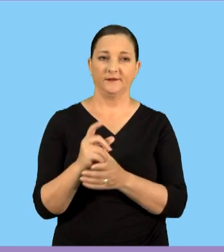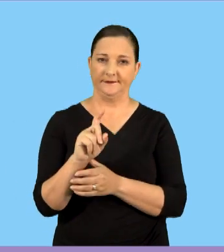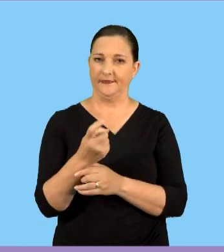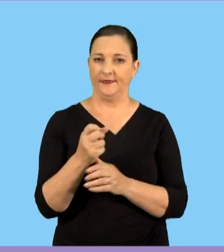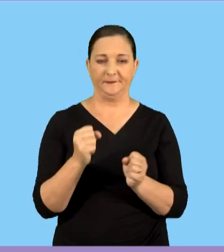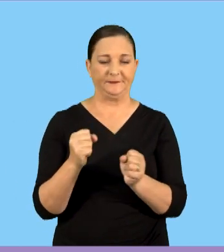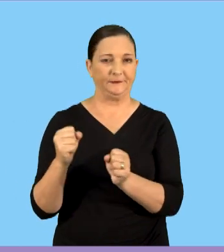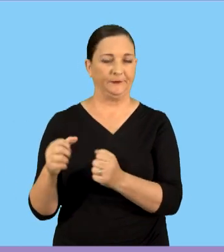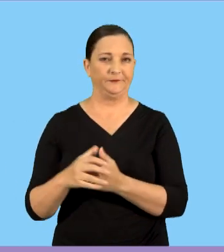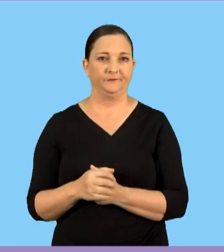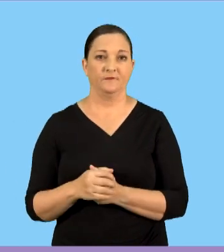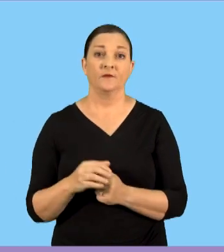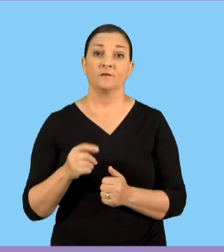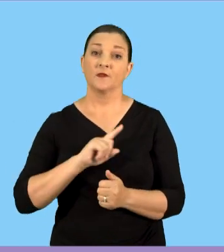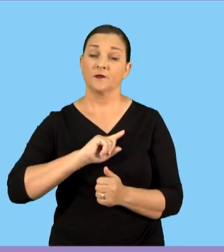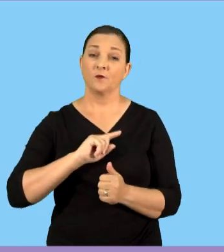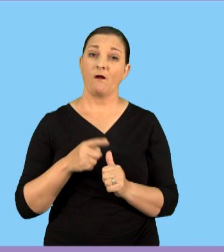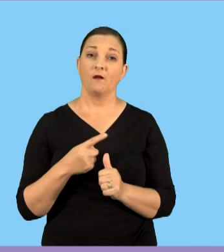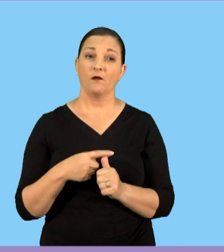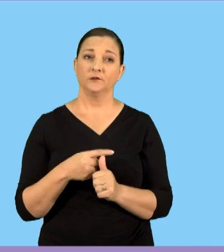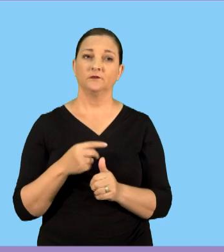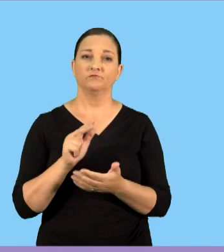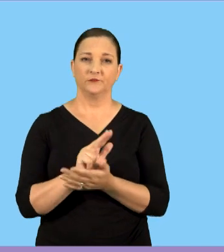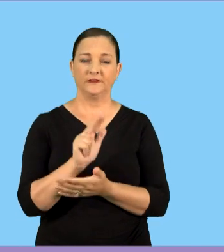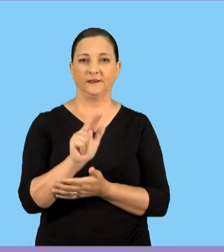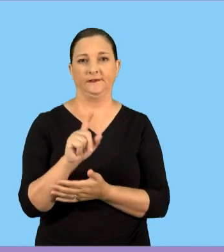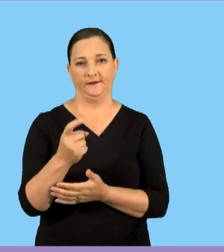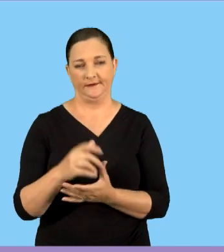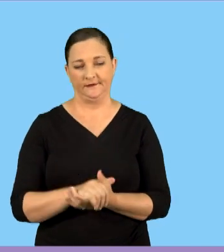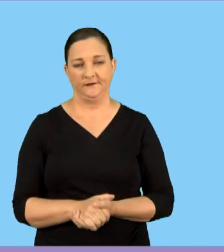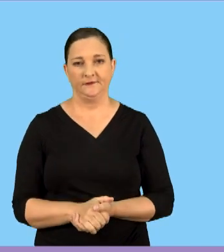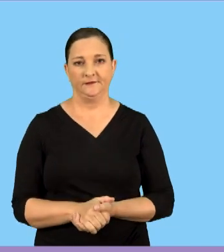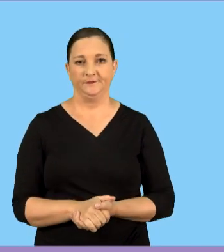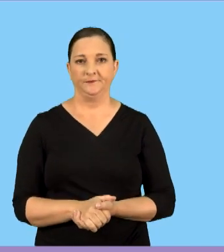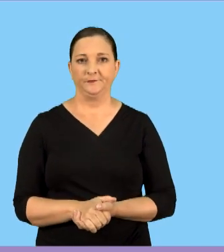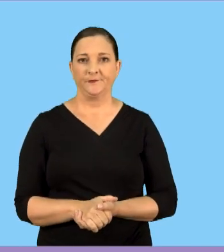it as it is. So my answer there is 18x.